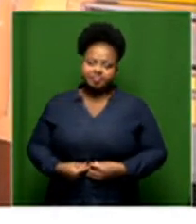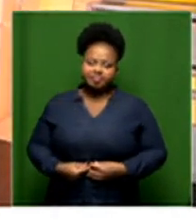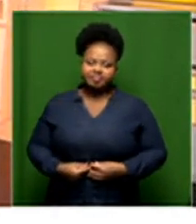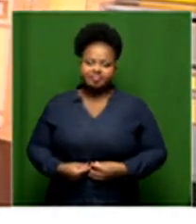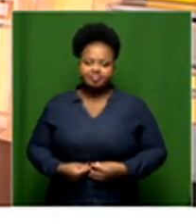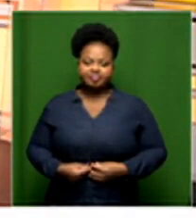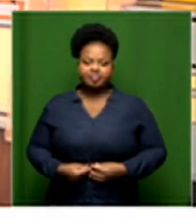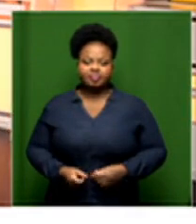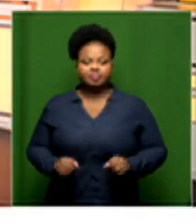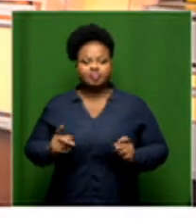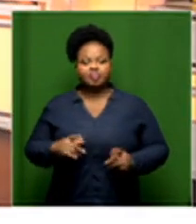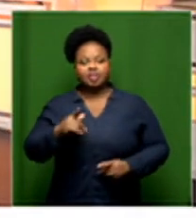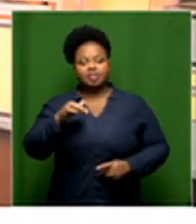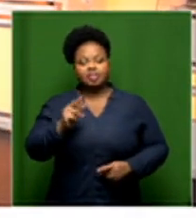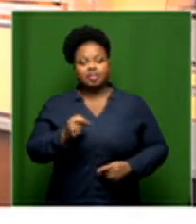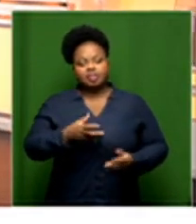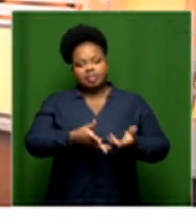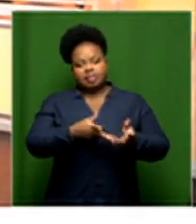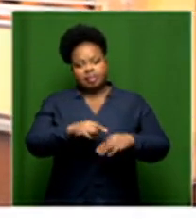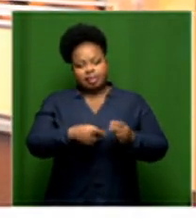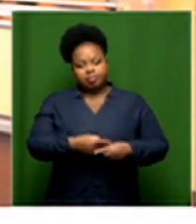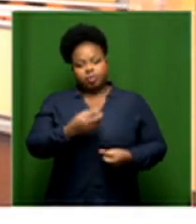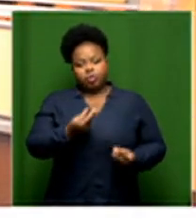All right, thank you. Well, that was Kayton talking to us about